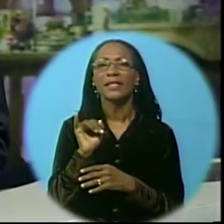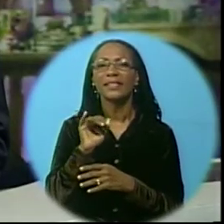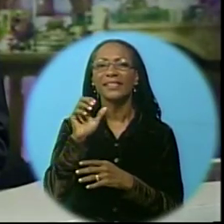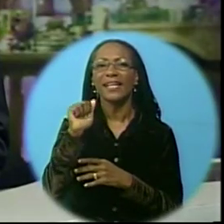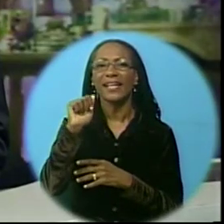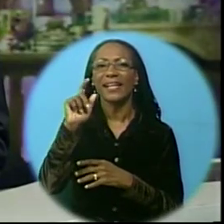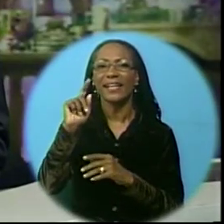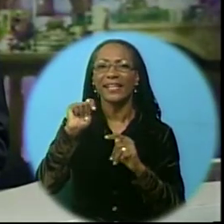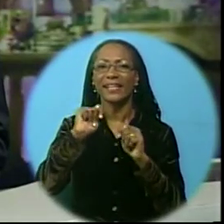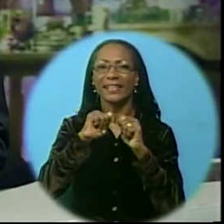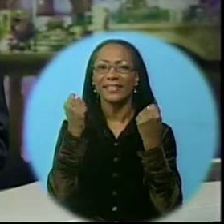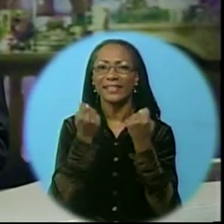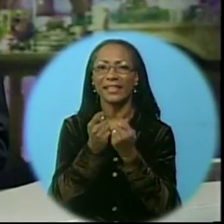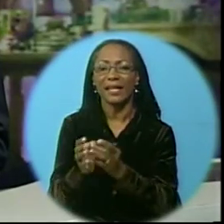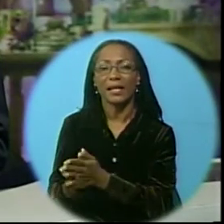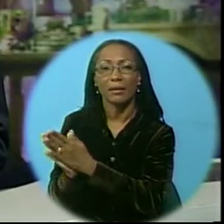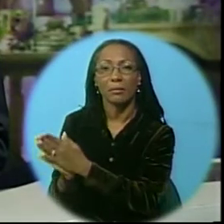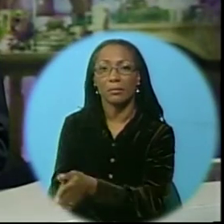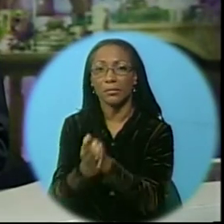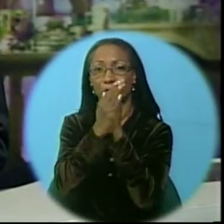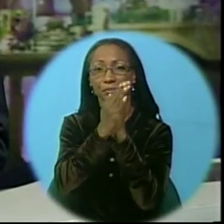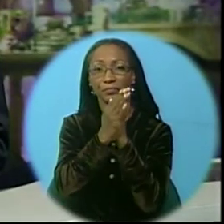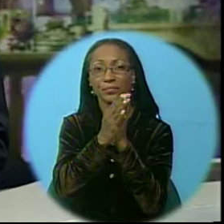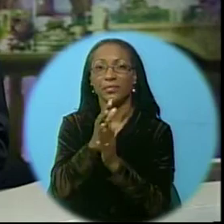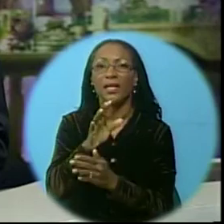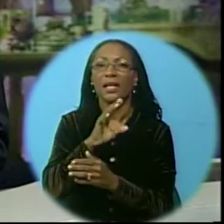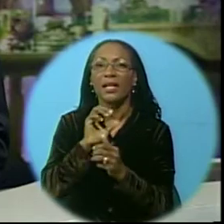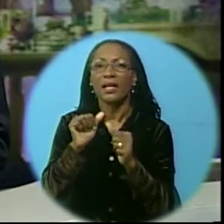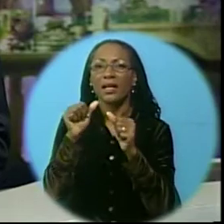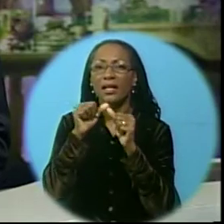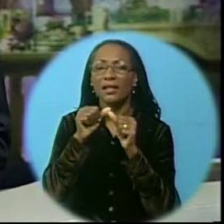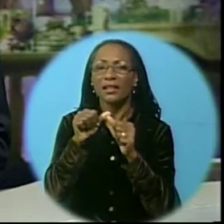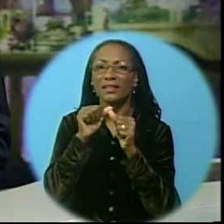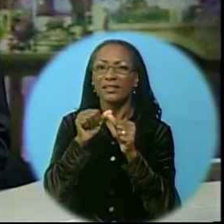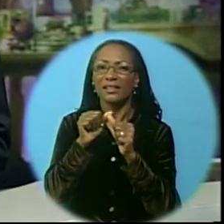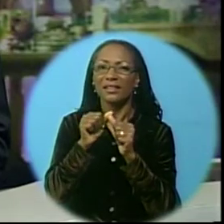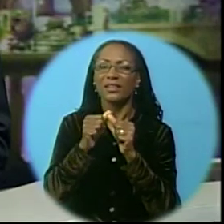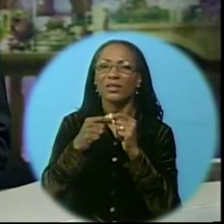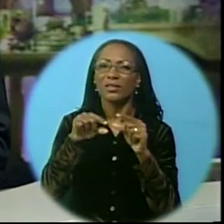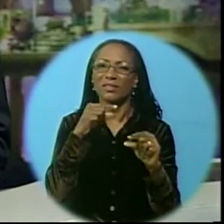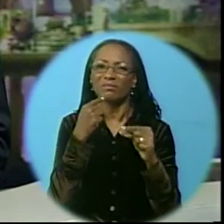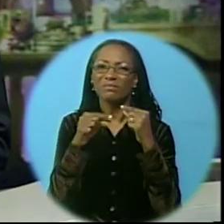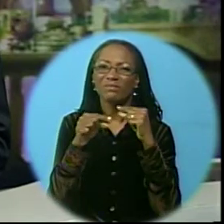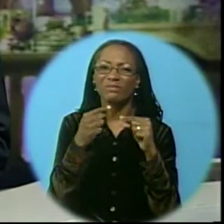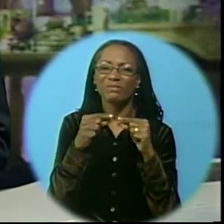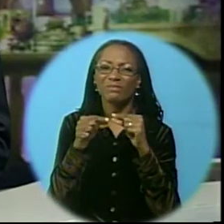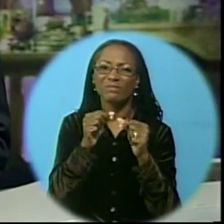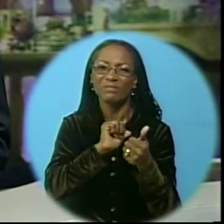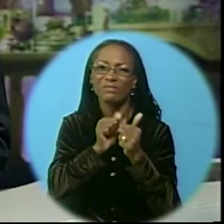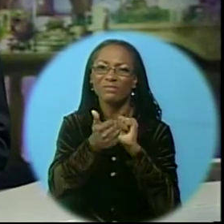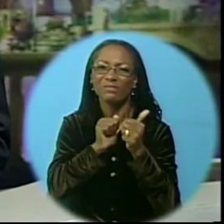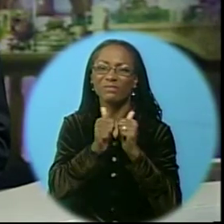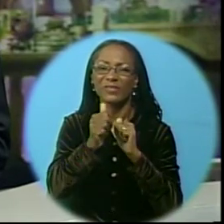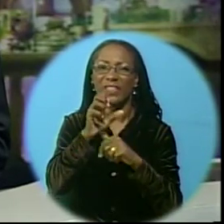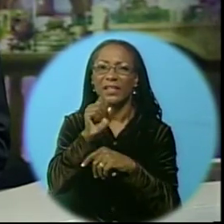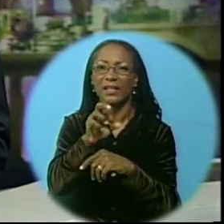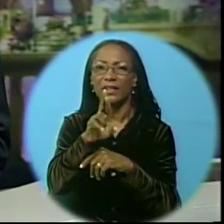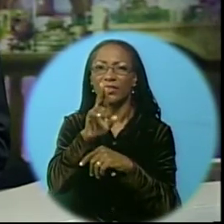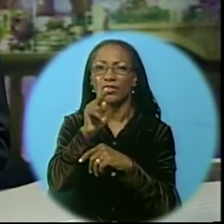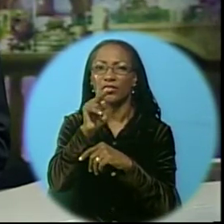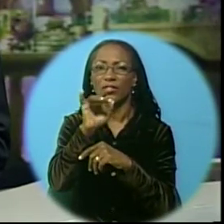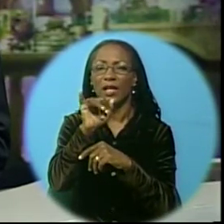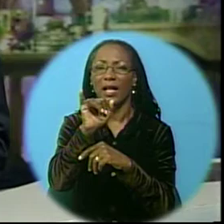West Indies A-team batsmen continue to find the going rough in Sri Lanka as they were bowled out for another low score